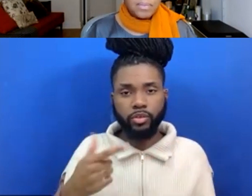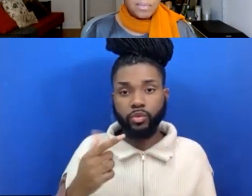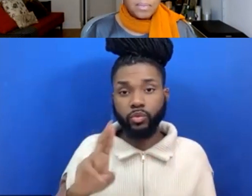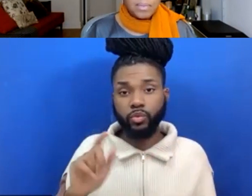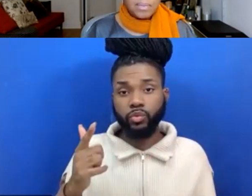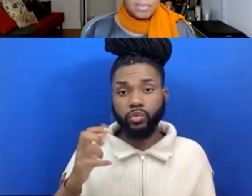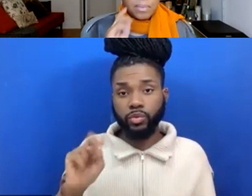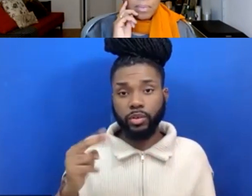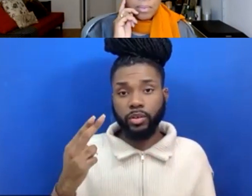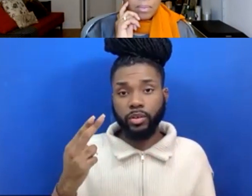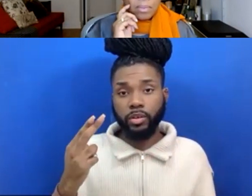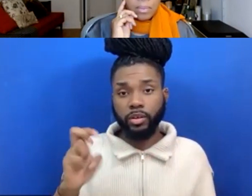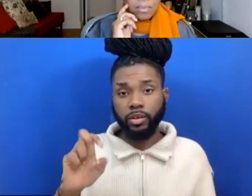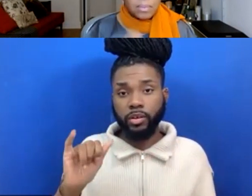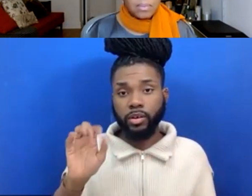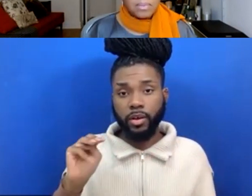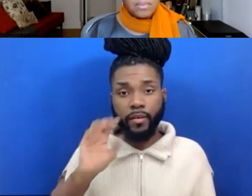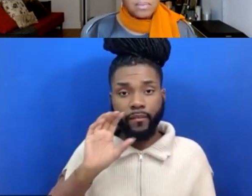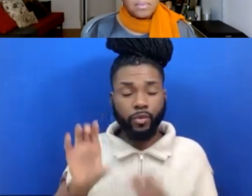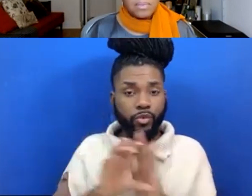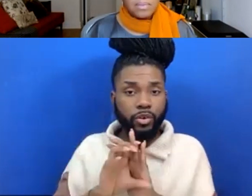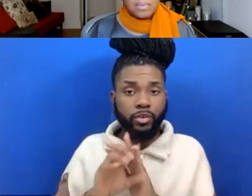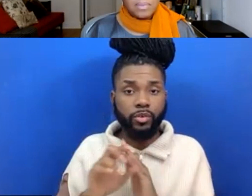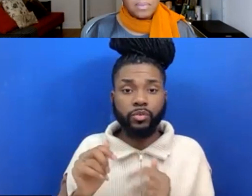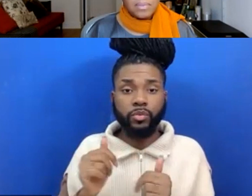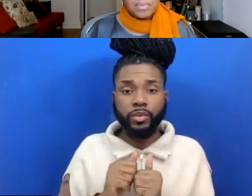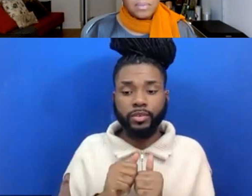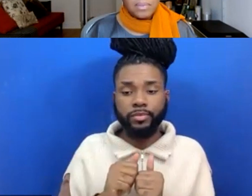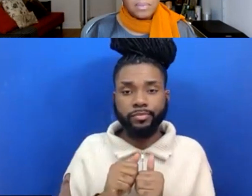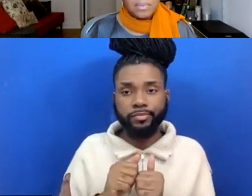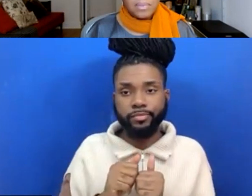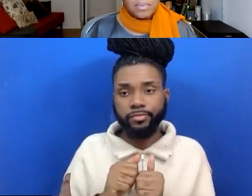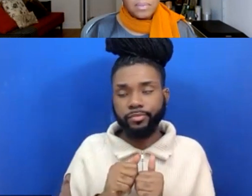Guggenheim photograph with something that just, you know,